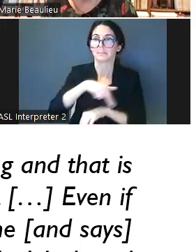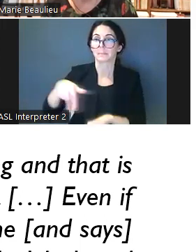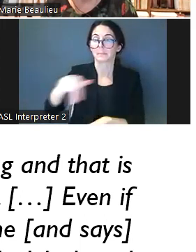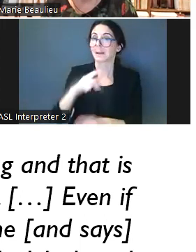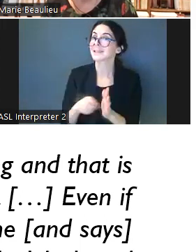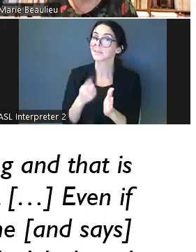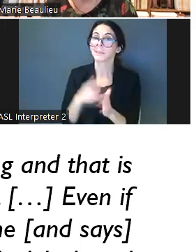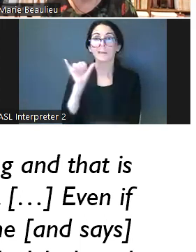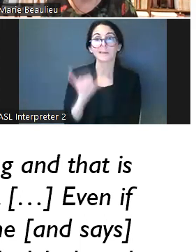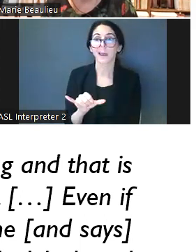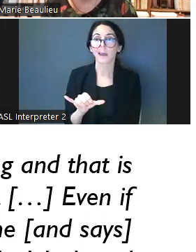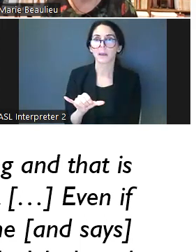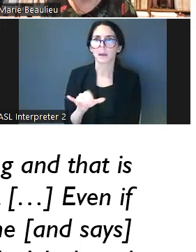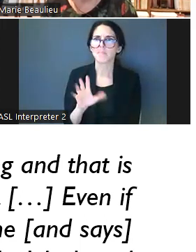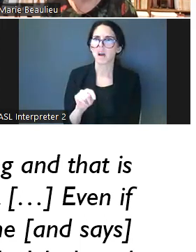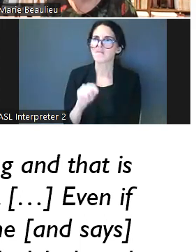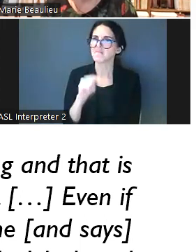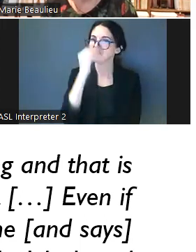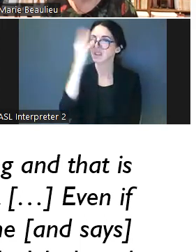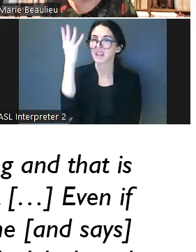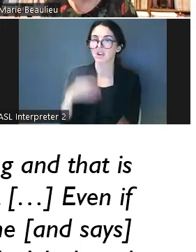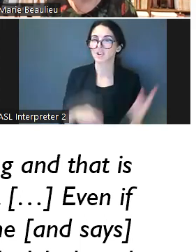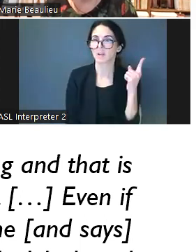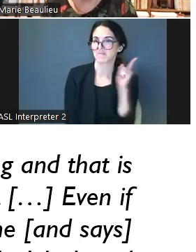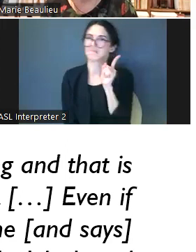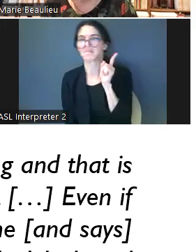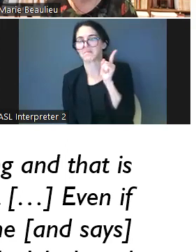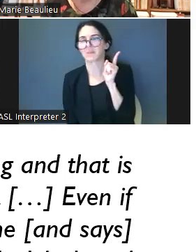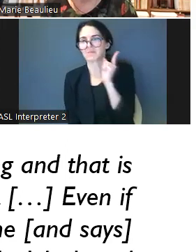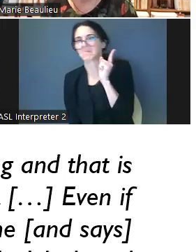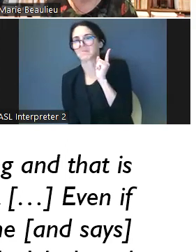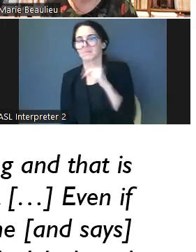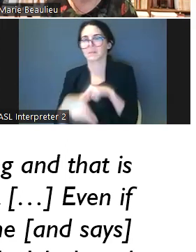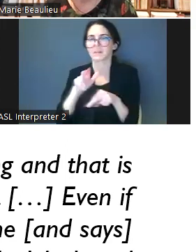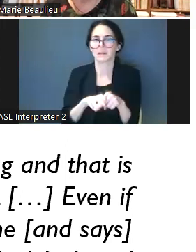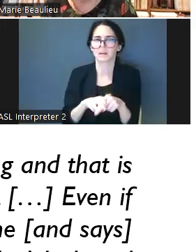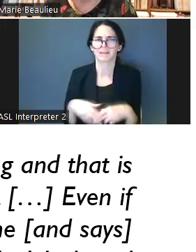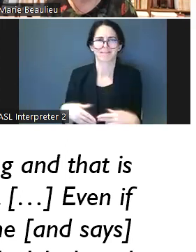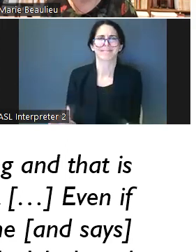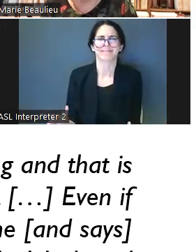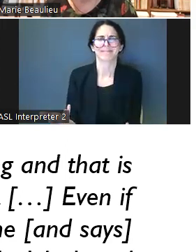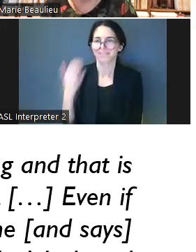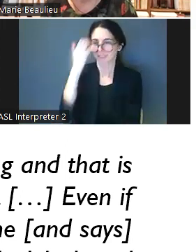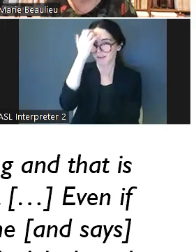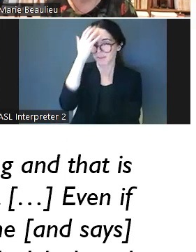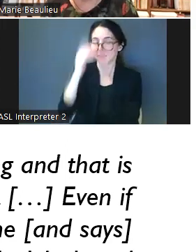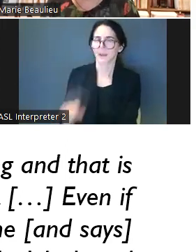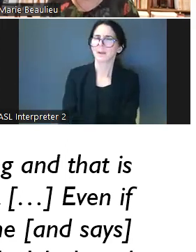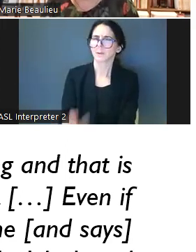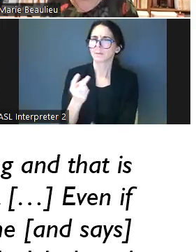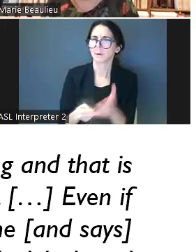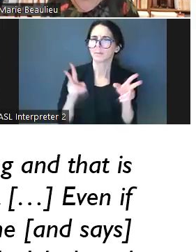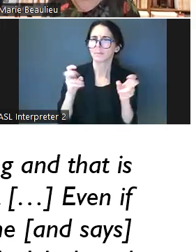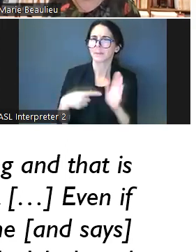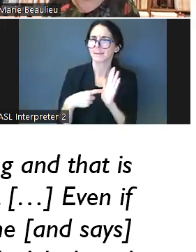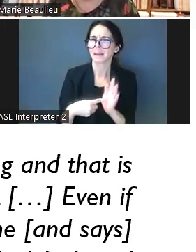and she's almost already sitting. So that annoys me." So as with the leisure context, examples of intolerance in the